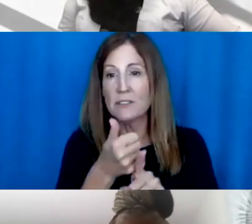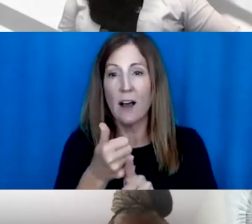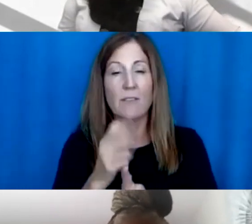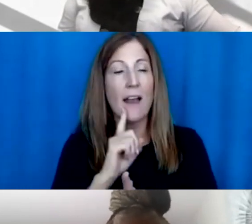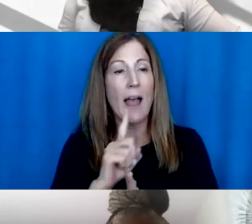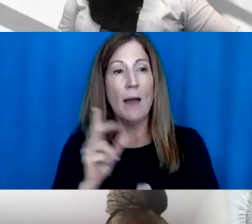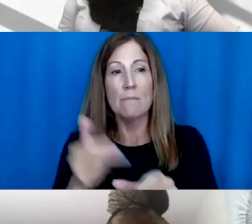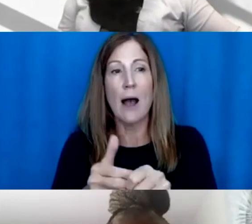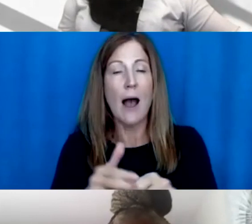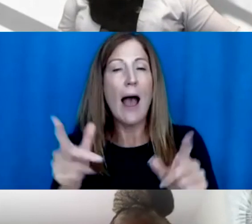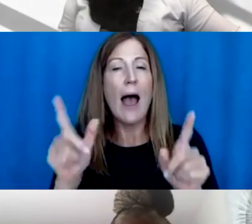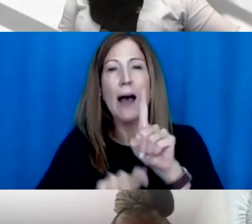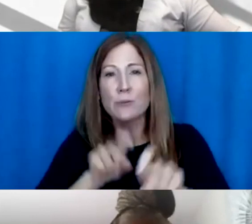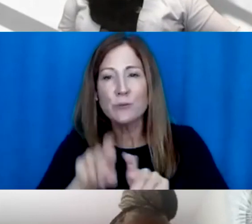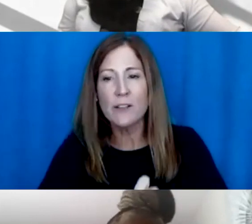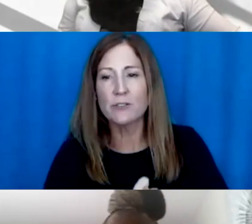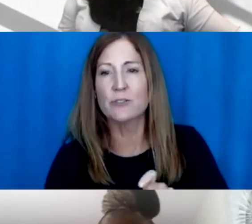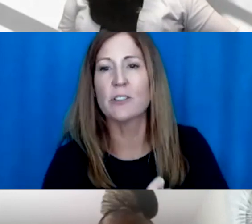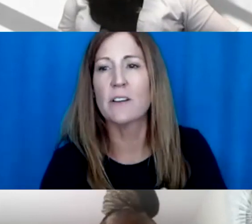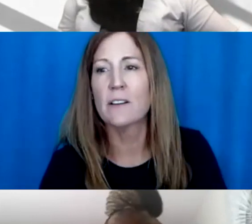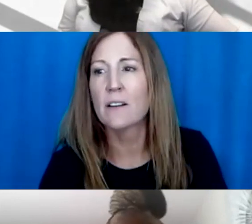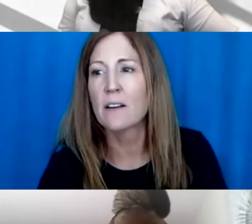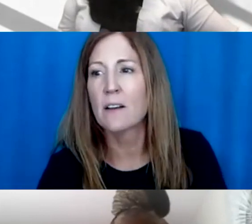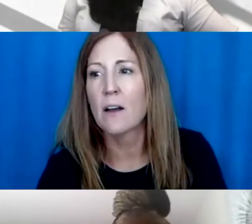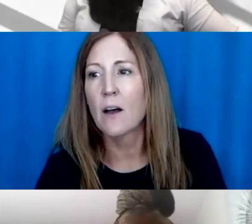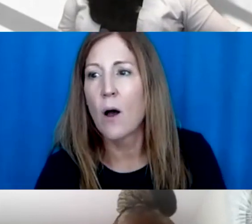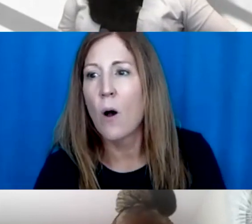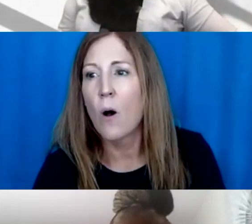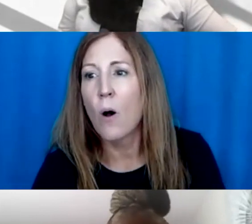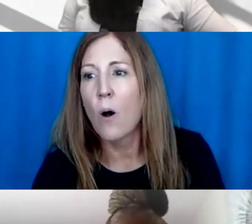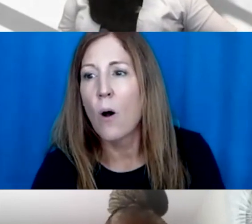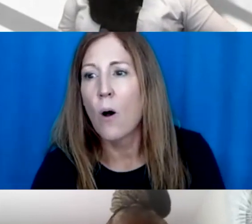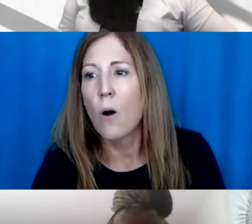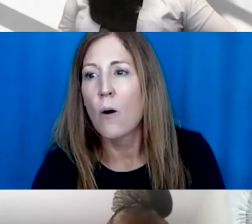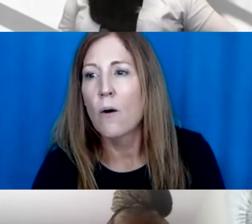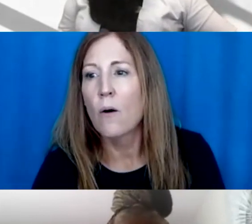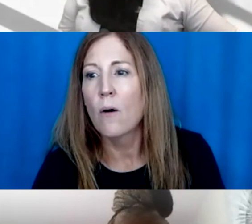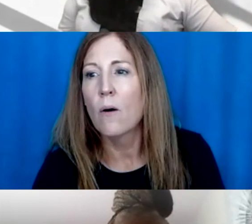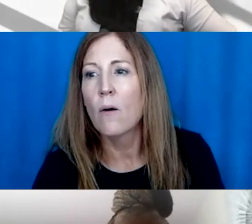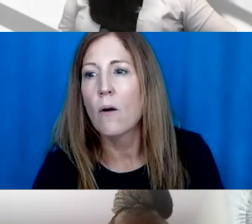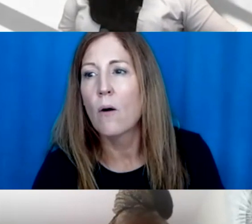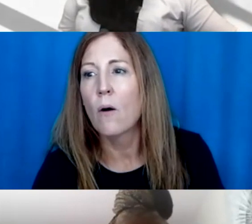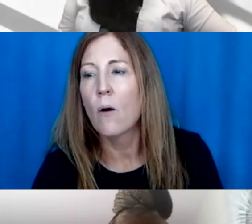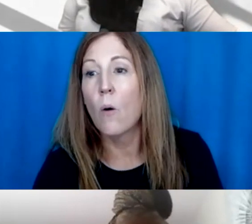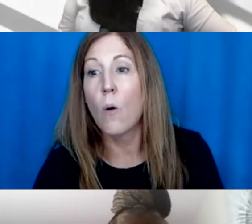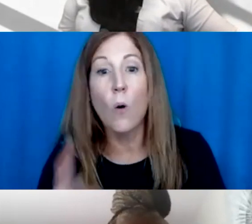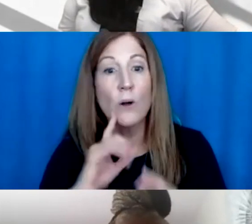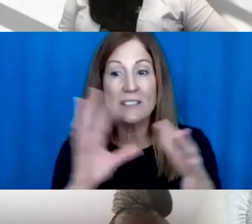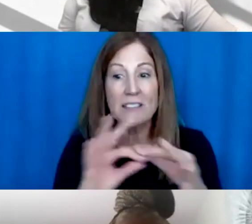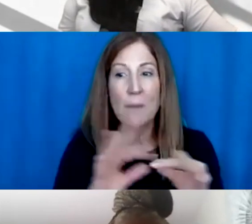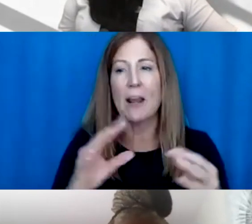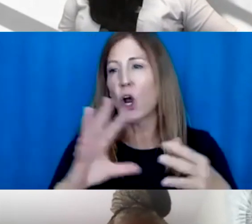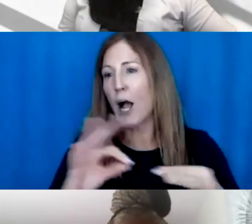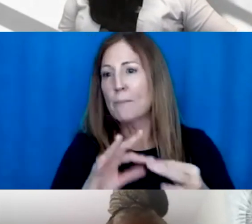pop right in and ask questions, or even make statements or comments over the information that you've learned, or even